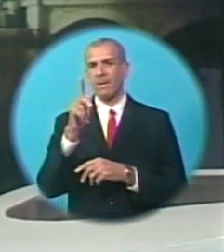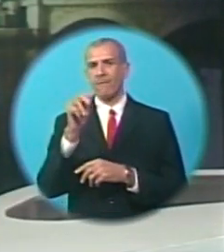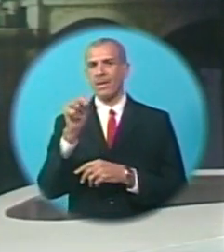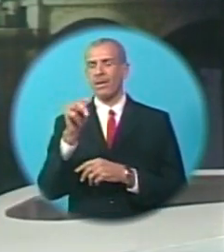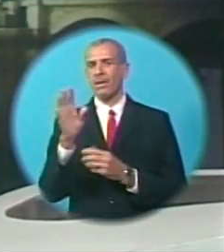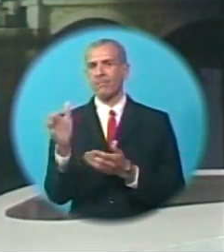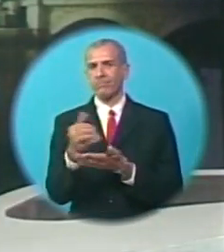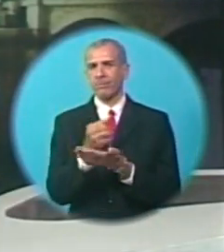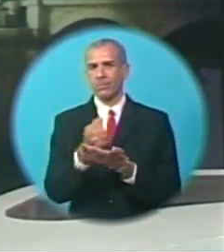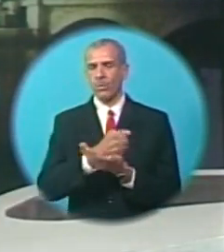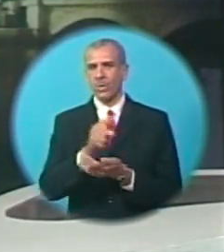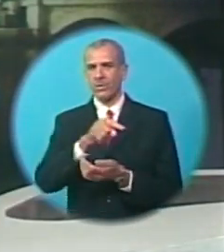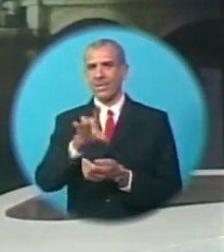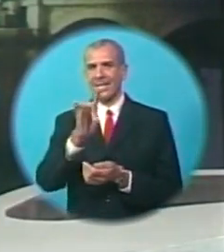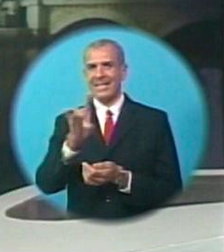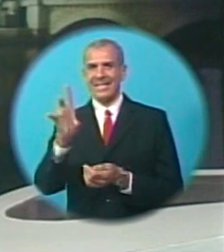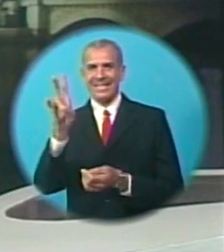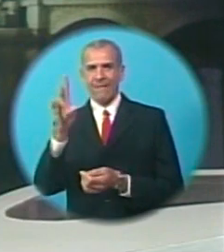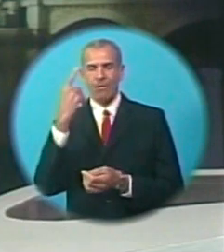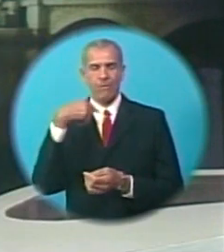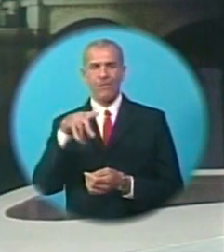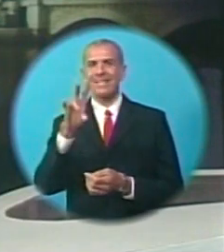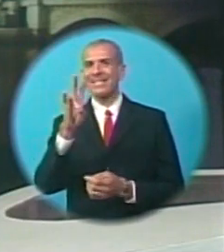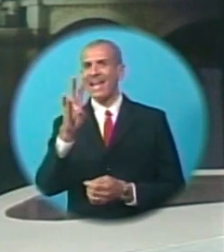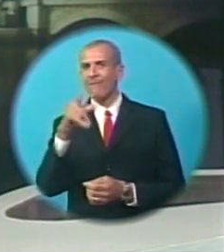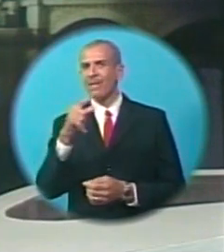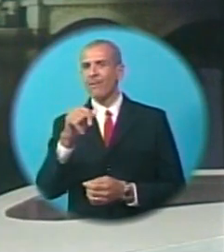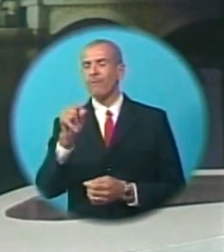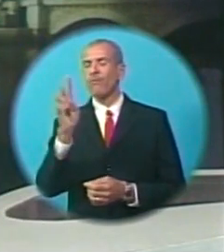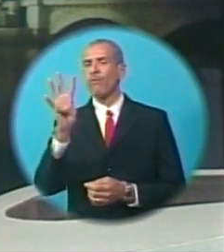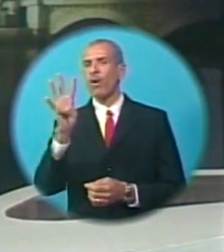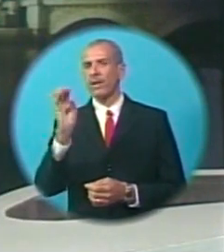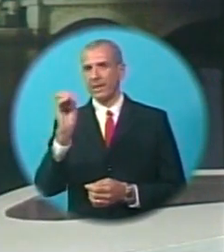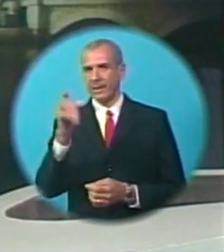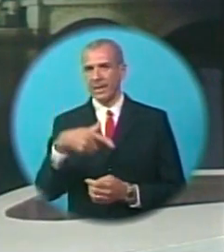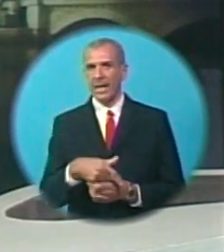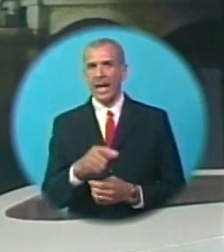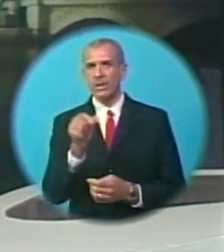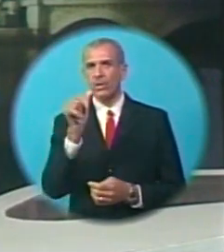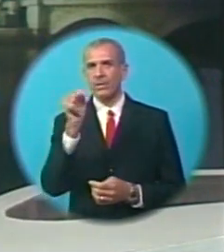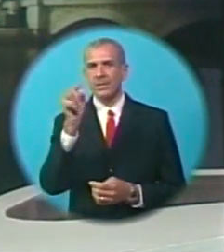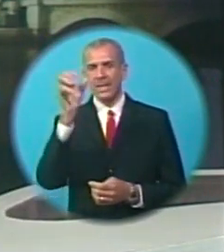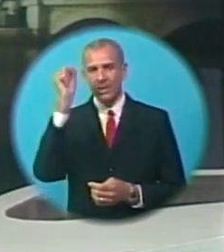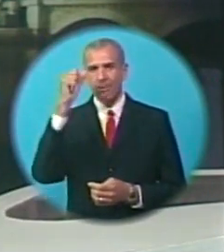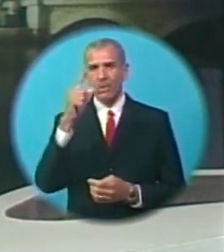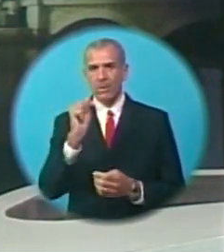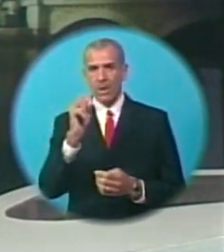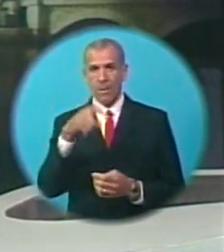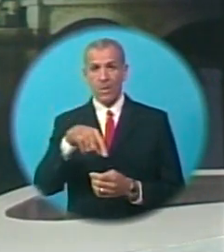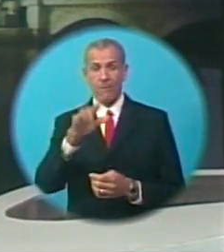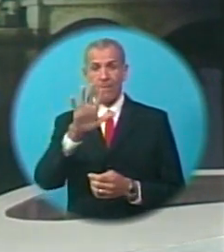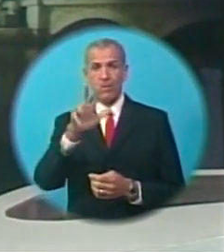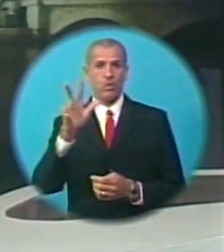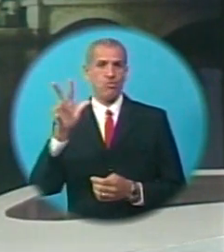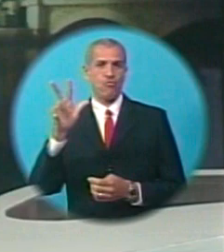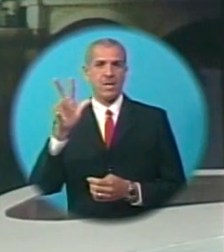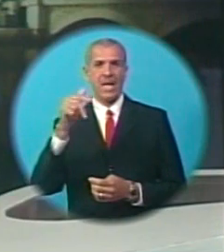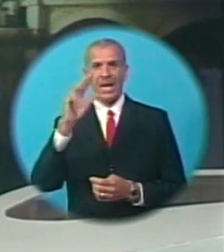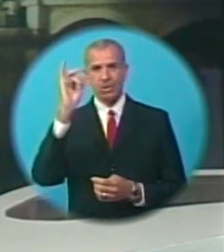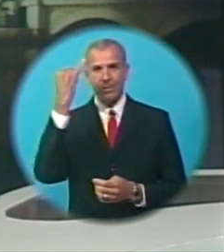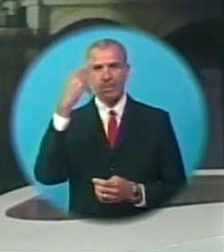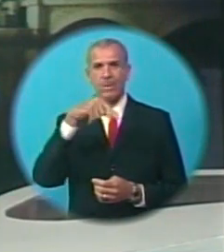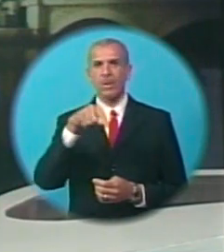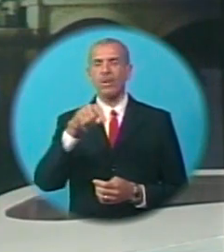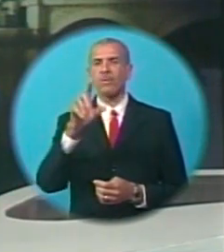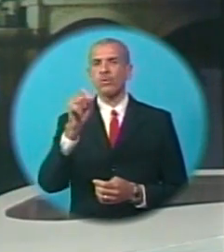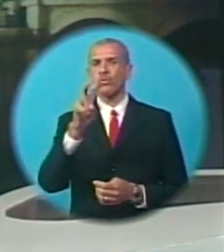could only muster 187 for 7 off their 40. Guanshu Sharma top scored with 53, while Jediah Martin